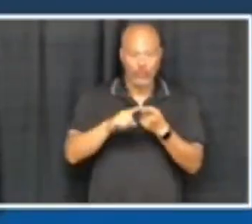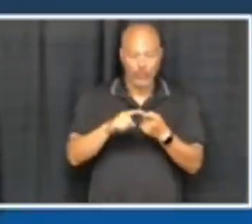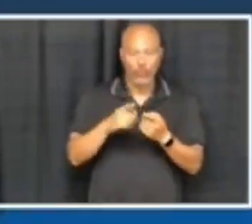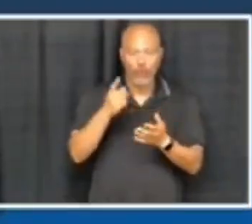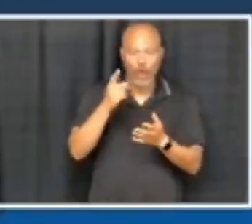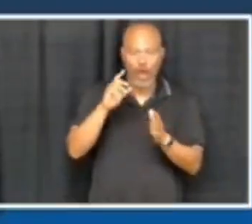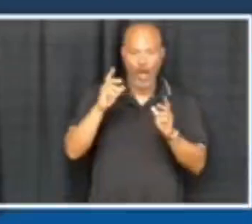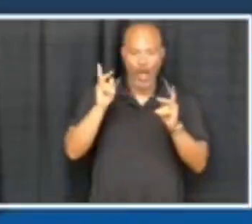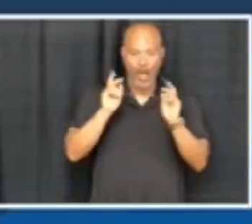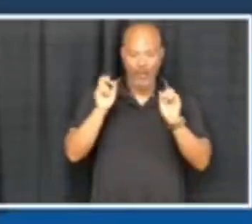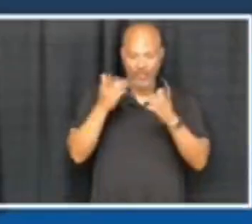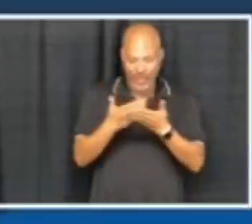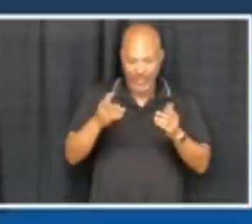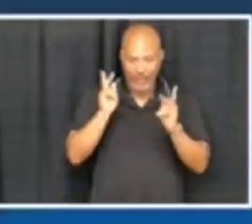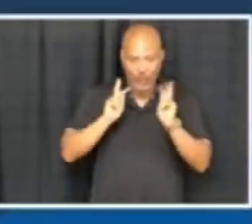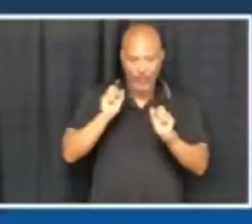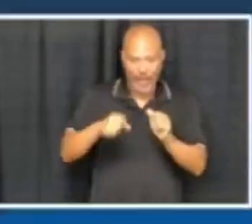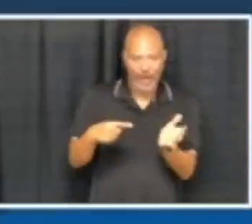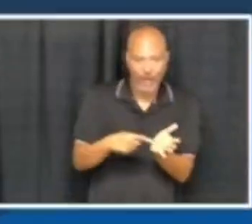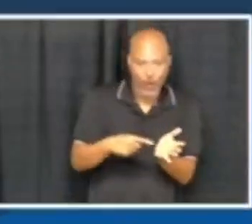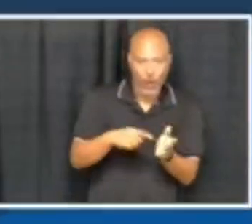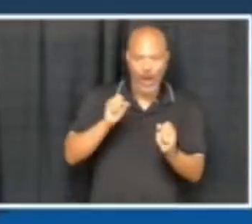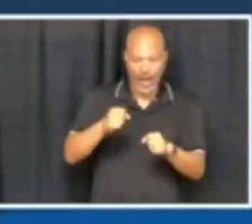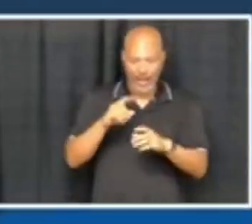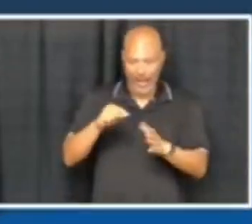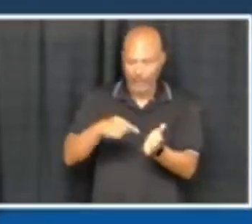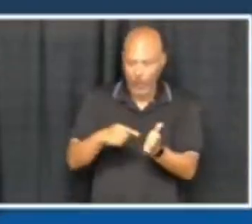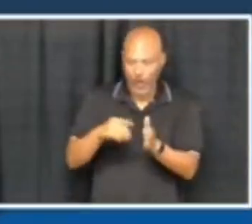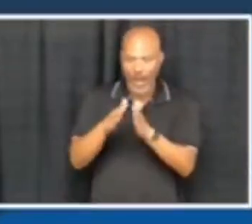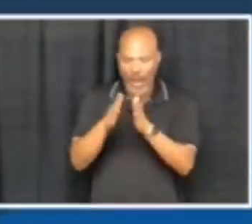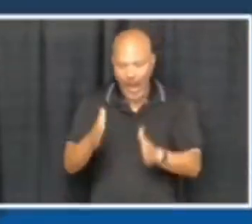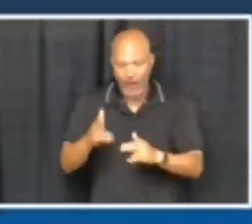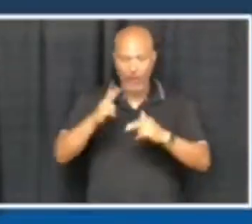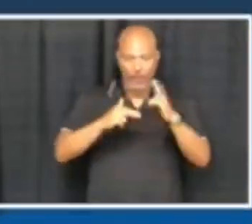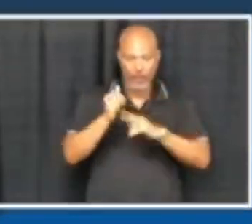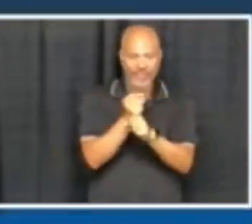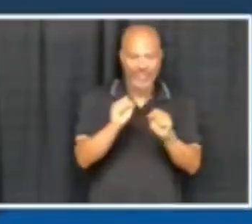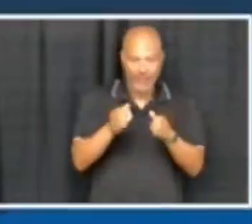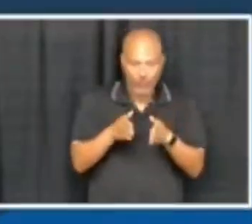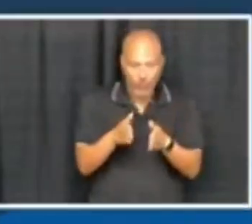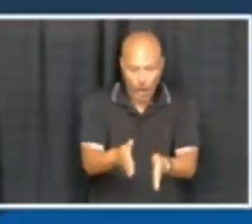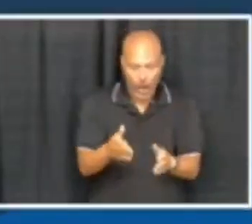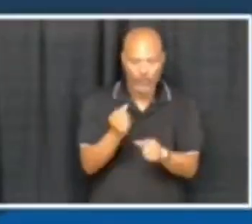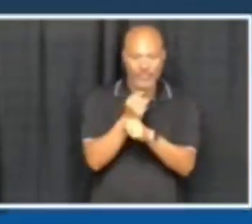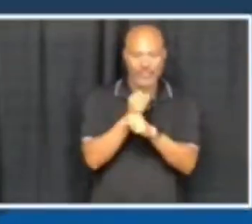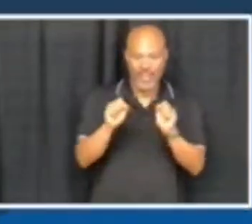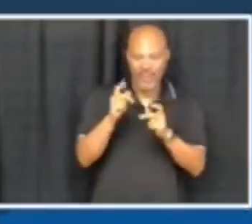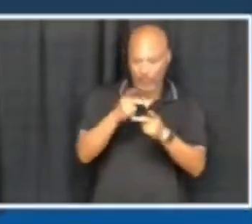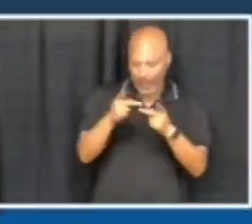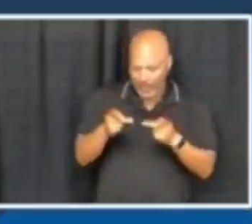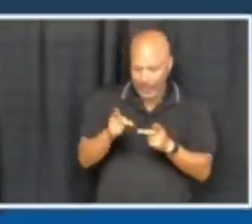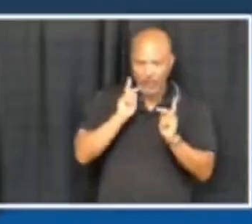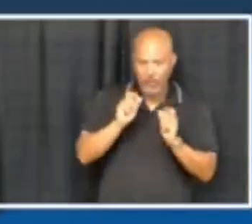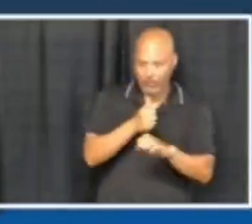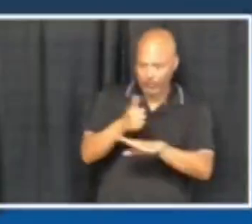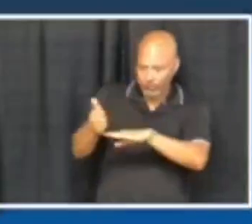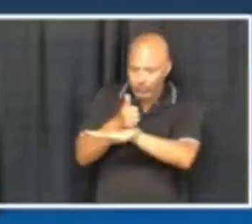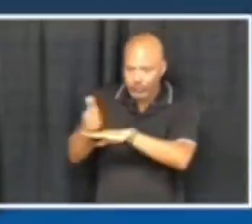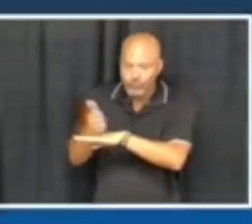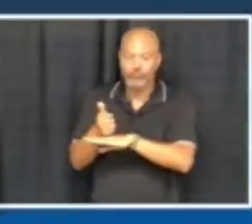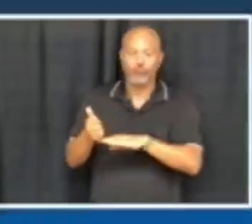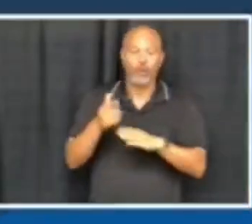to affordability and attainable housing, and building safe roads, safe routes for them to get back and